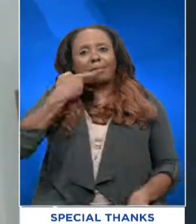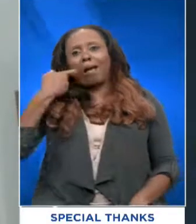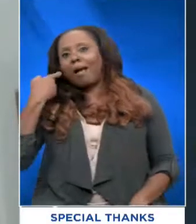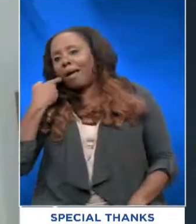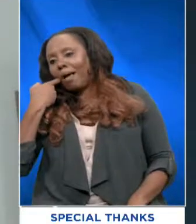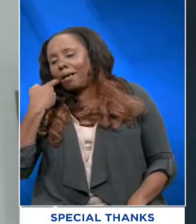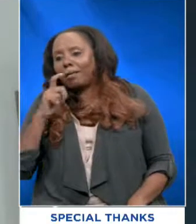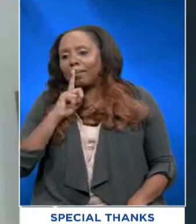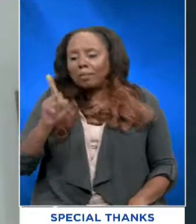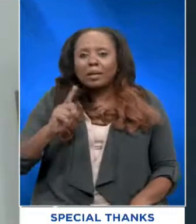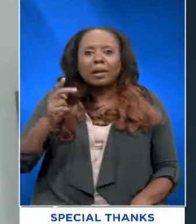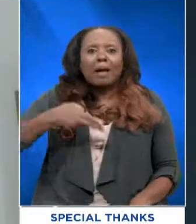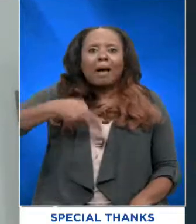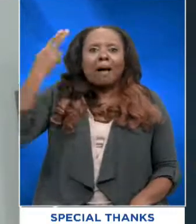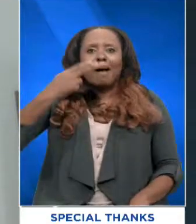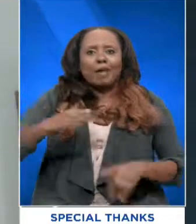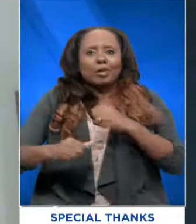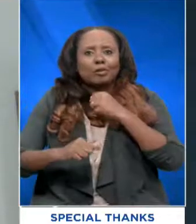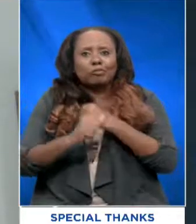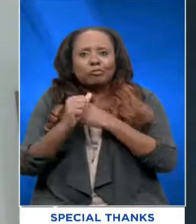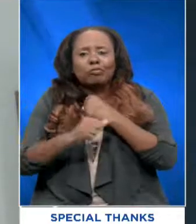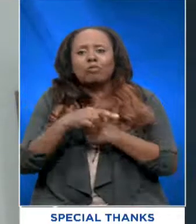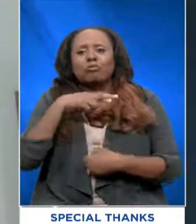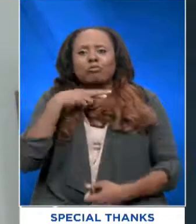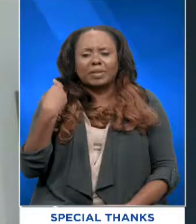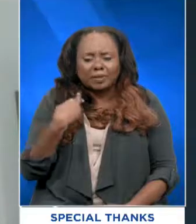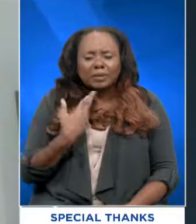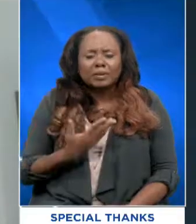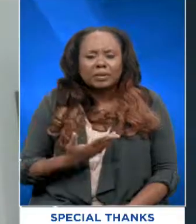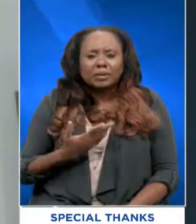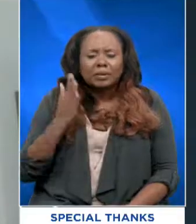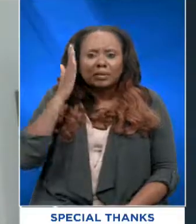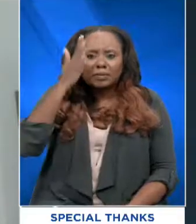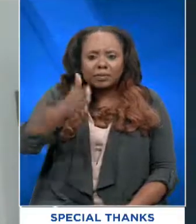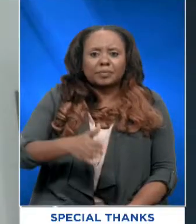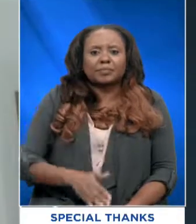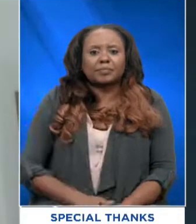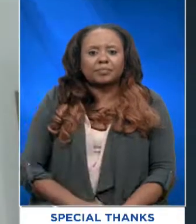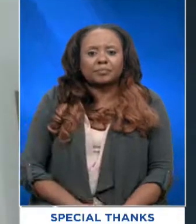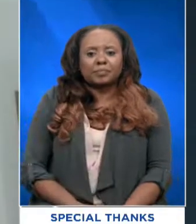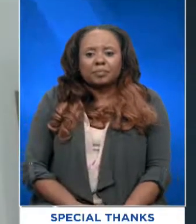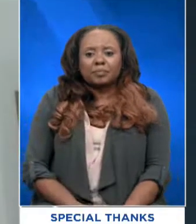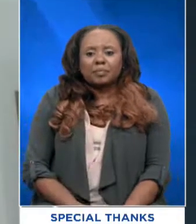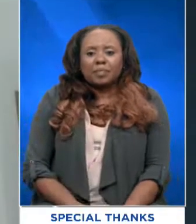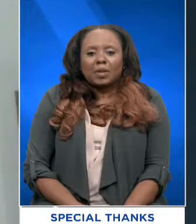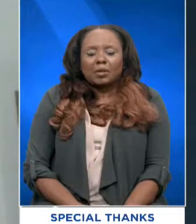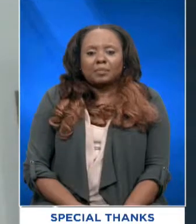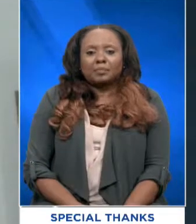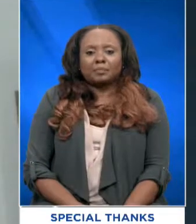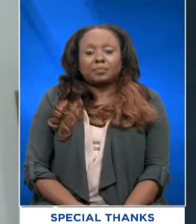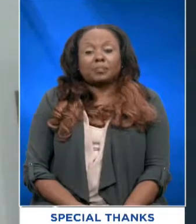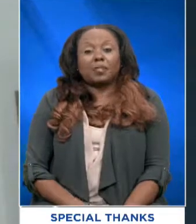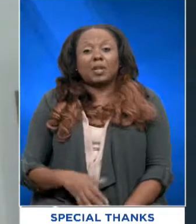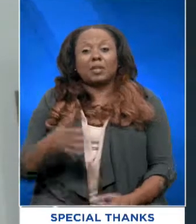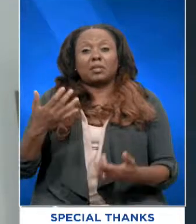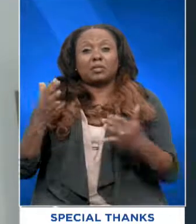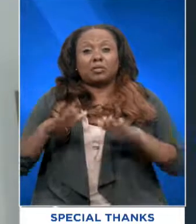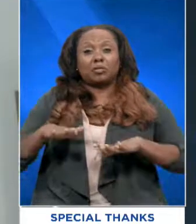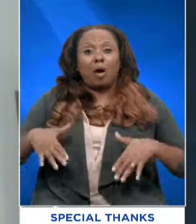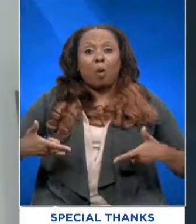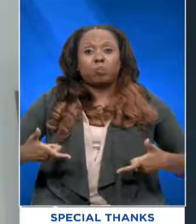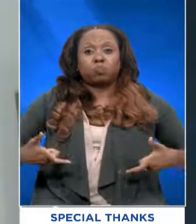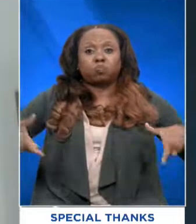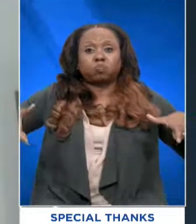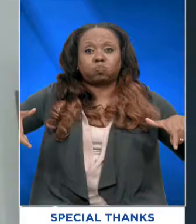an increased risk of developing the chronic conditions in the future. We have children that are obese, we have children with high